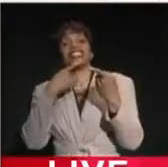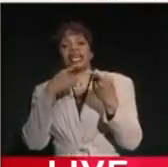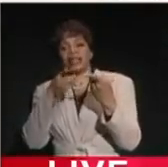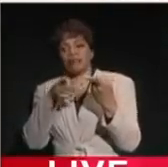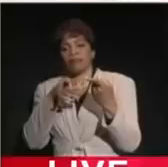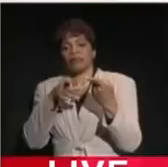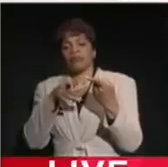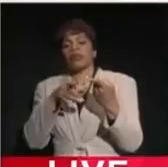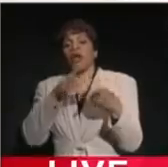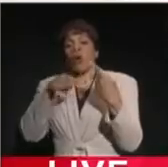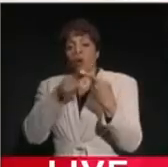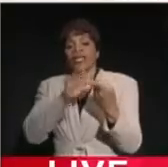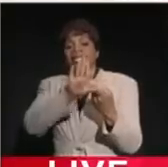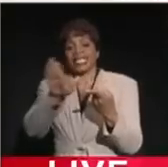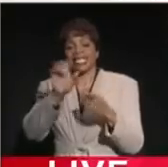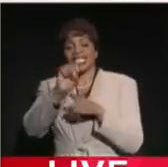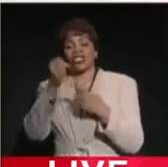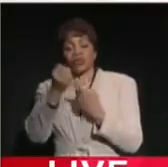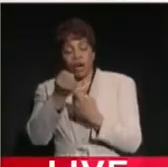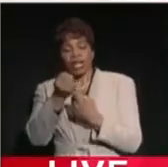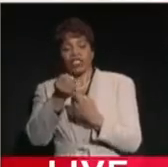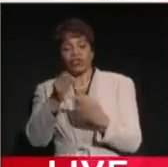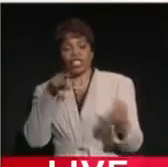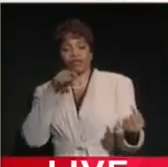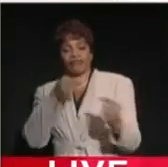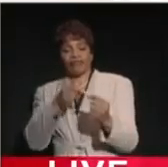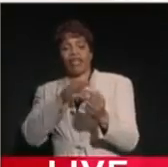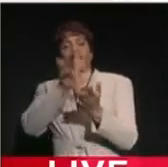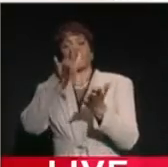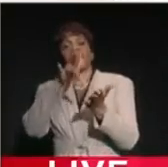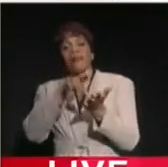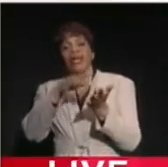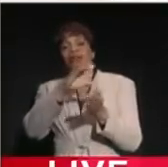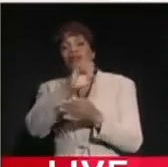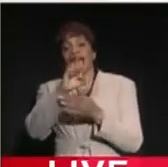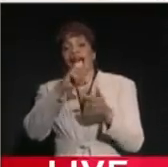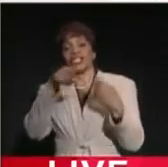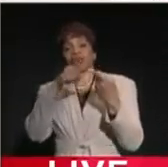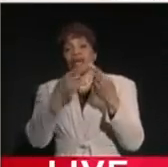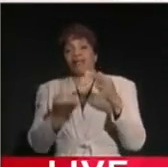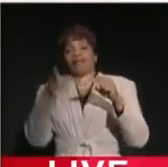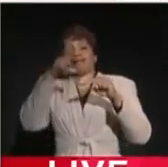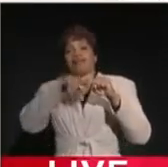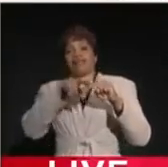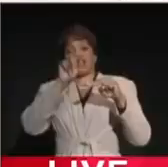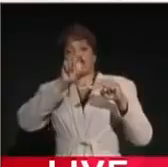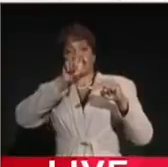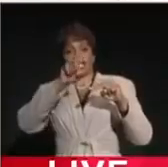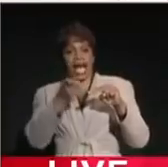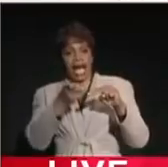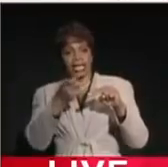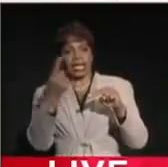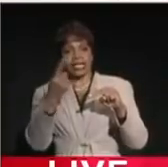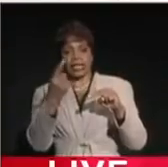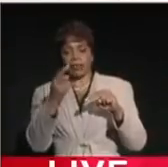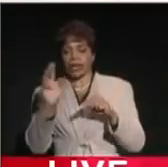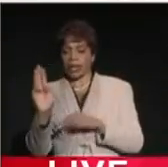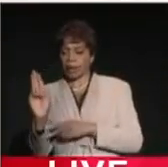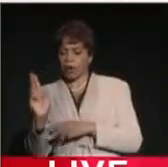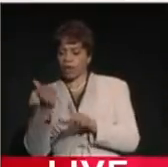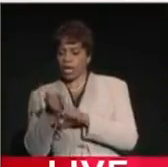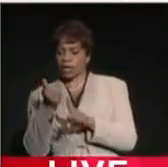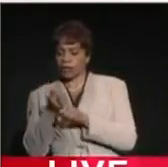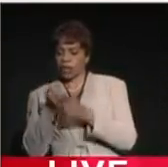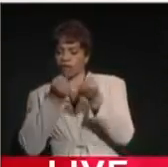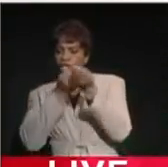with a 23-cent gas tax increase, something, by the way, that Phil Murphy completely endorsed. And that, to me, is not